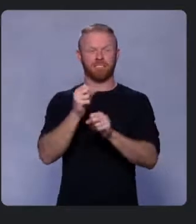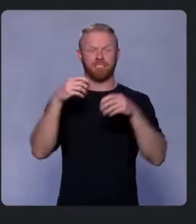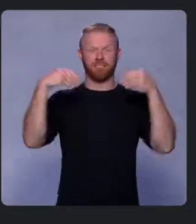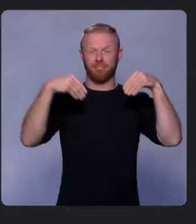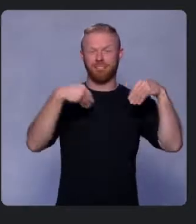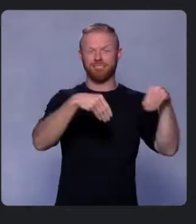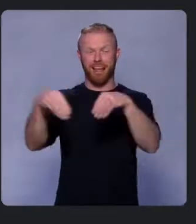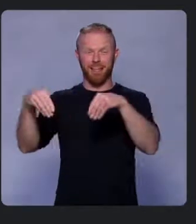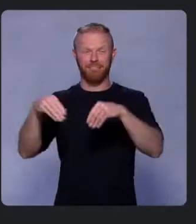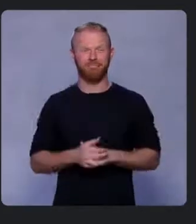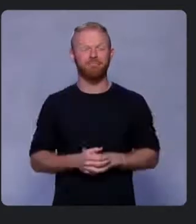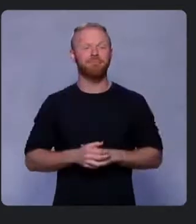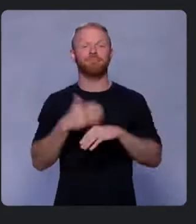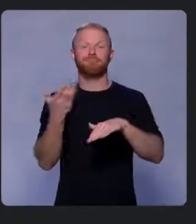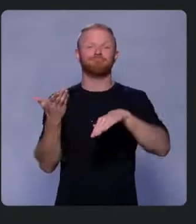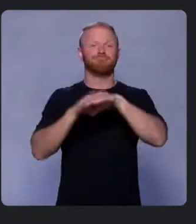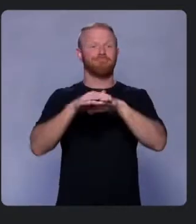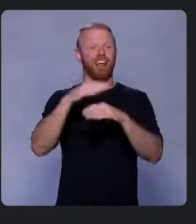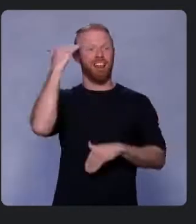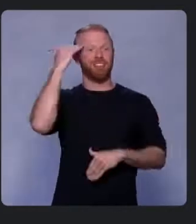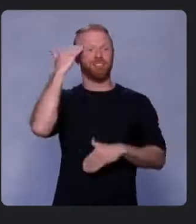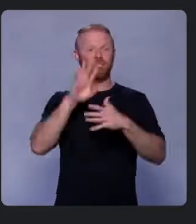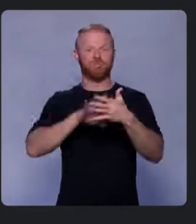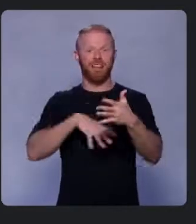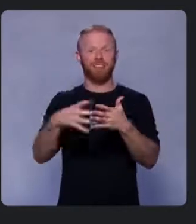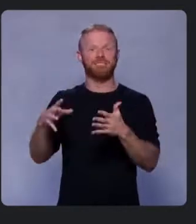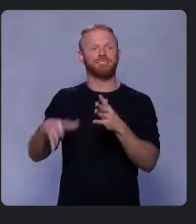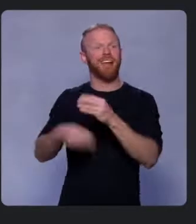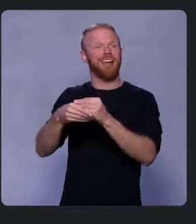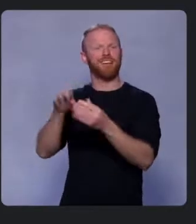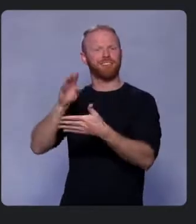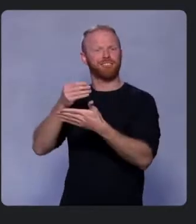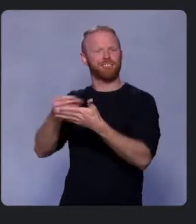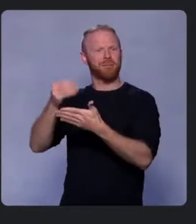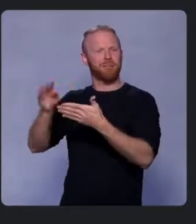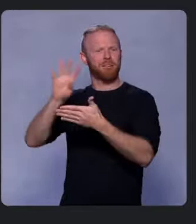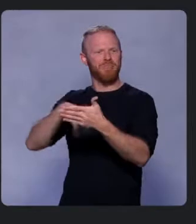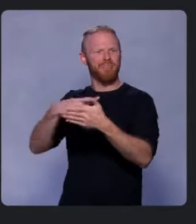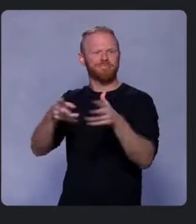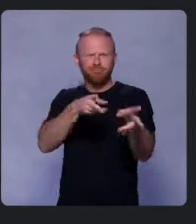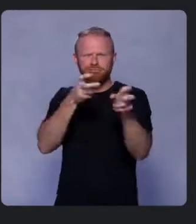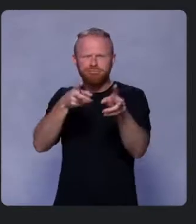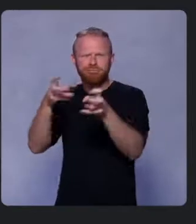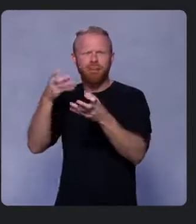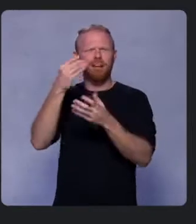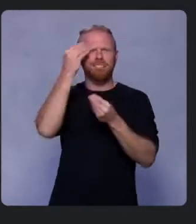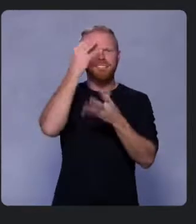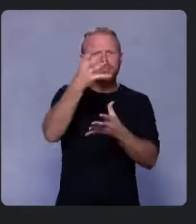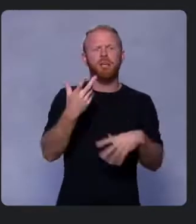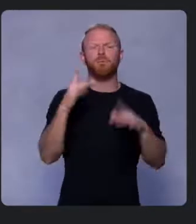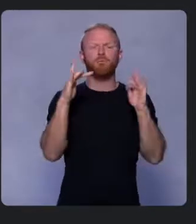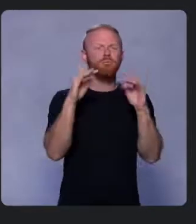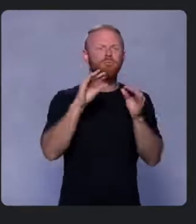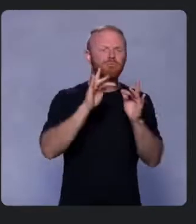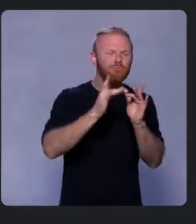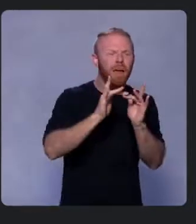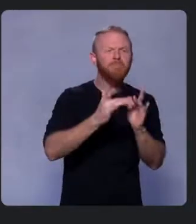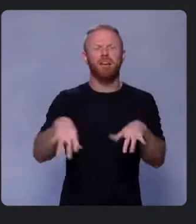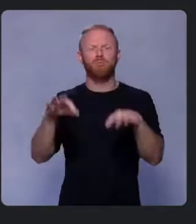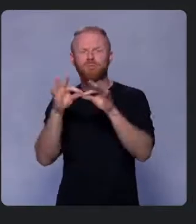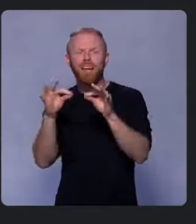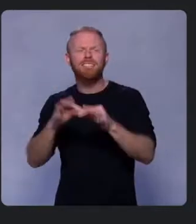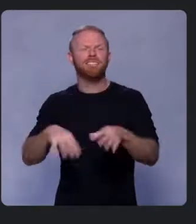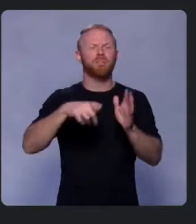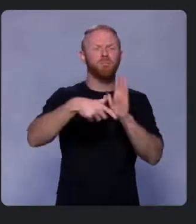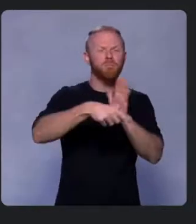the shopping graph brings together information from websites, prices, reviews, videos, and most importantly, the